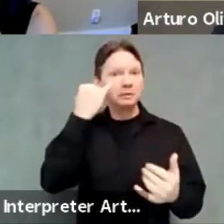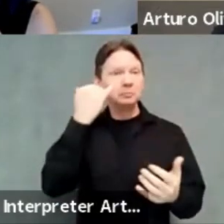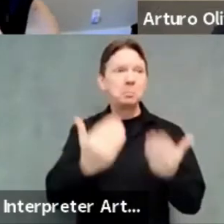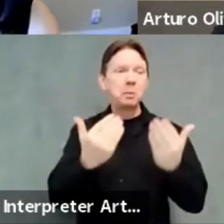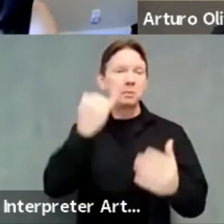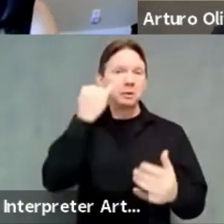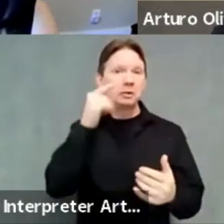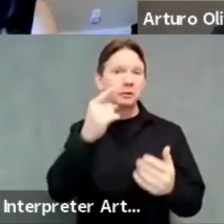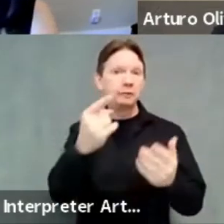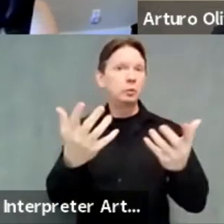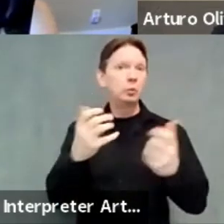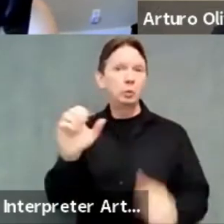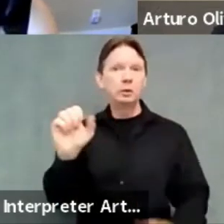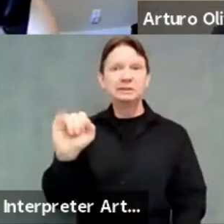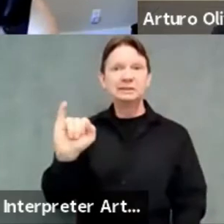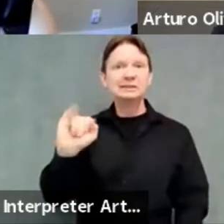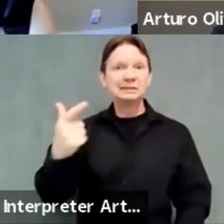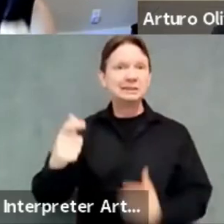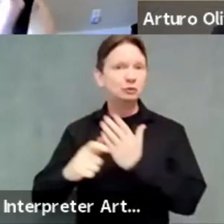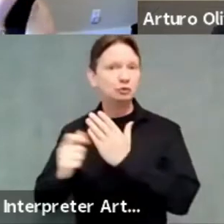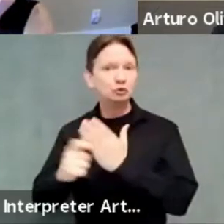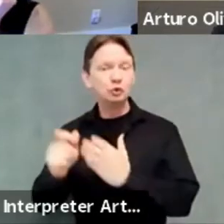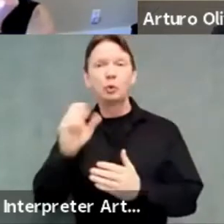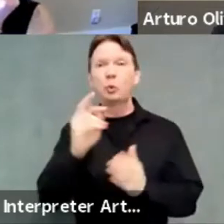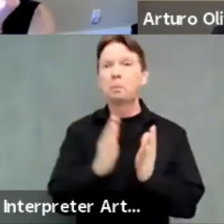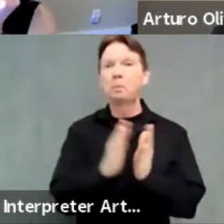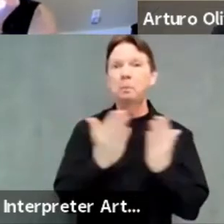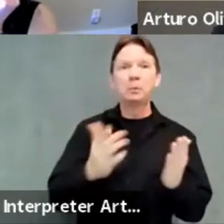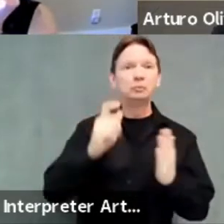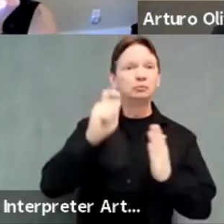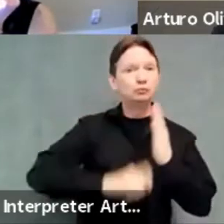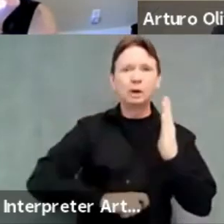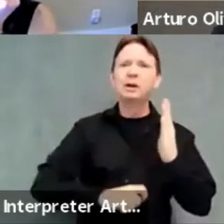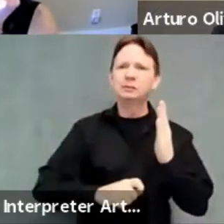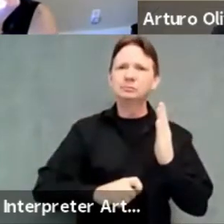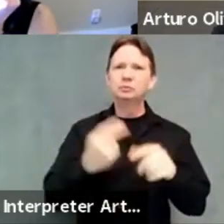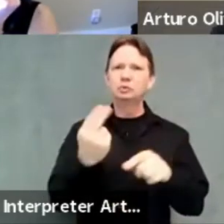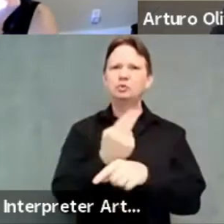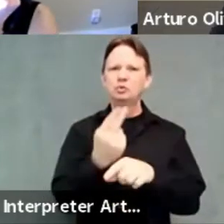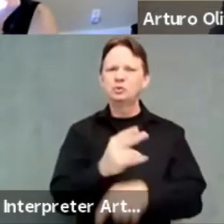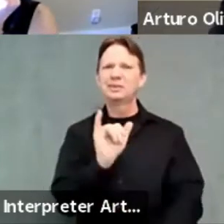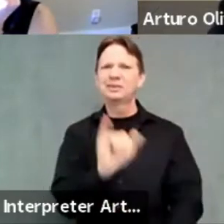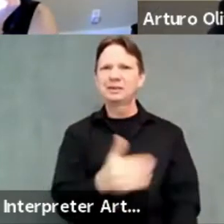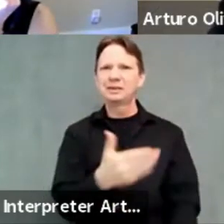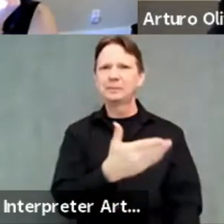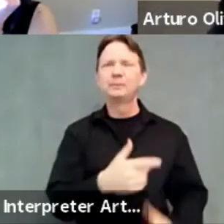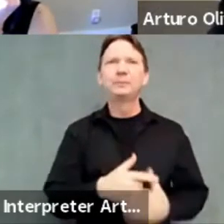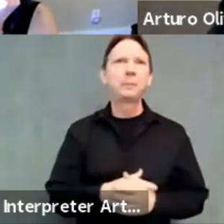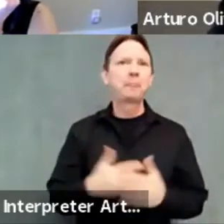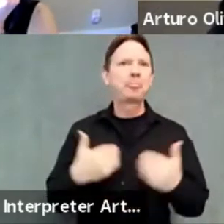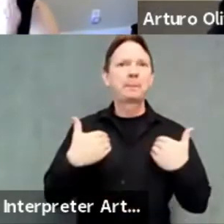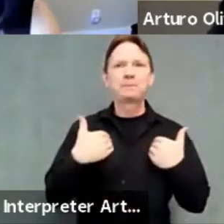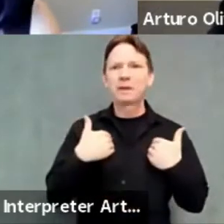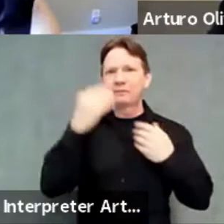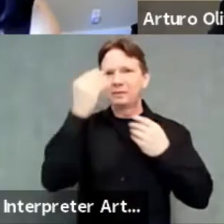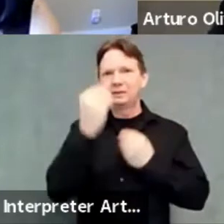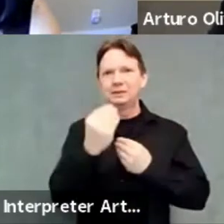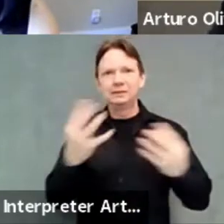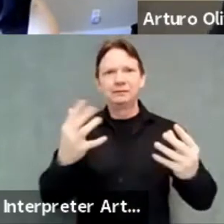a book series or whatever it might be. That's the information you would need. Information about websites and social